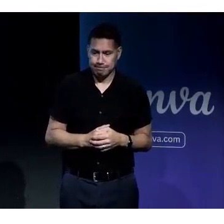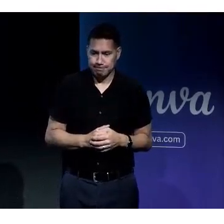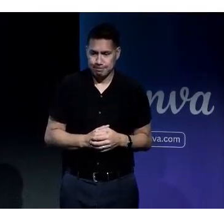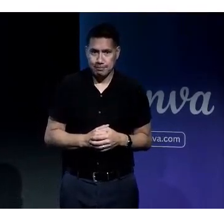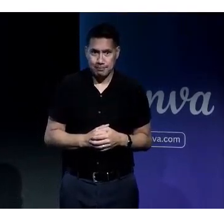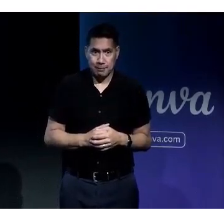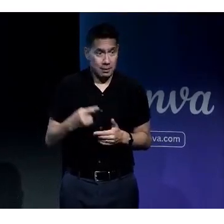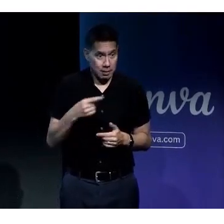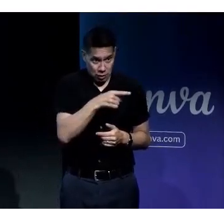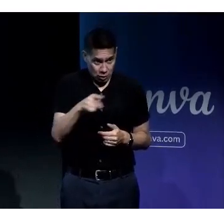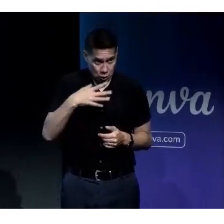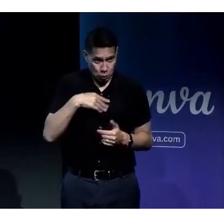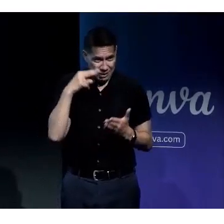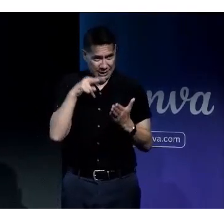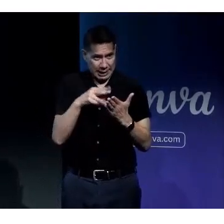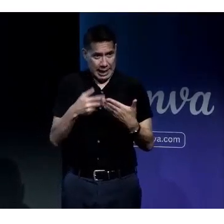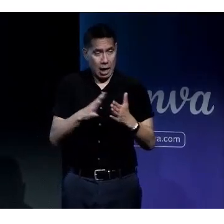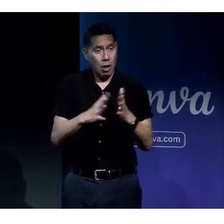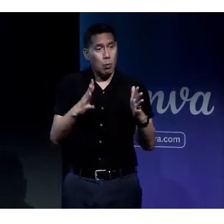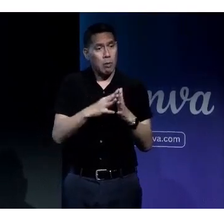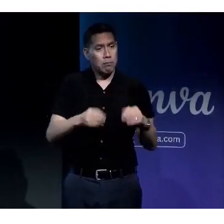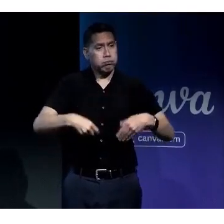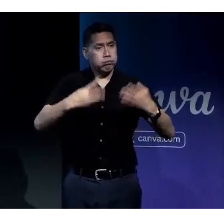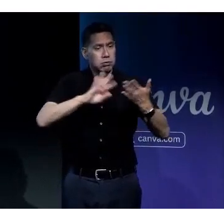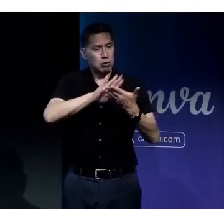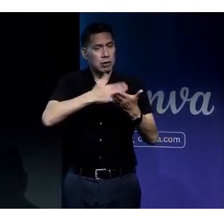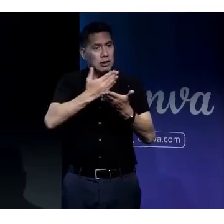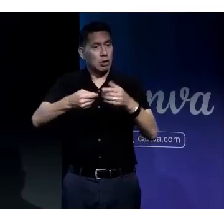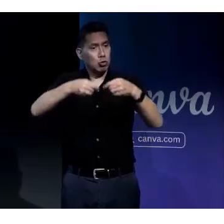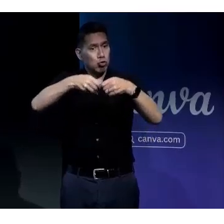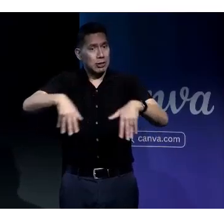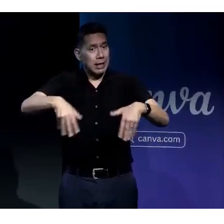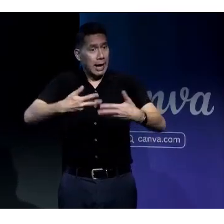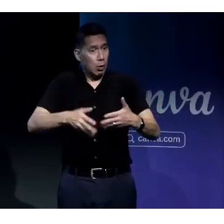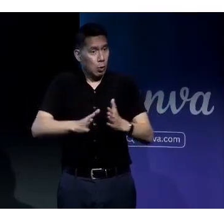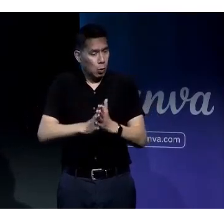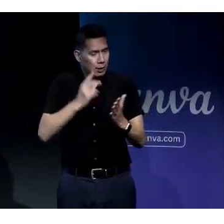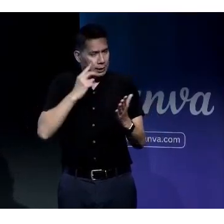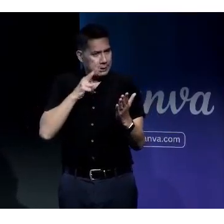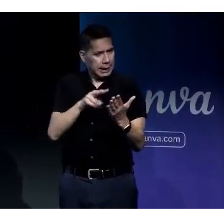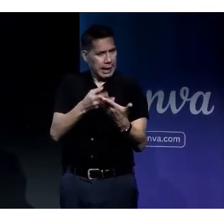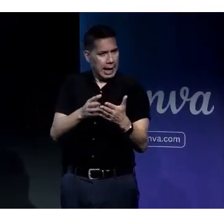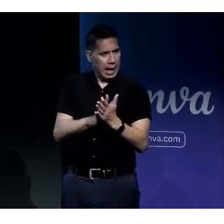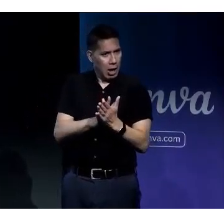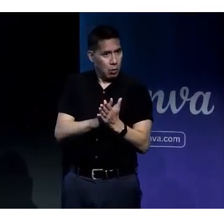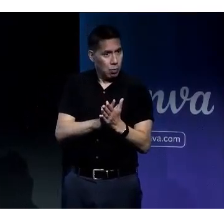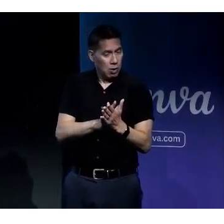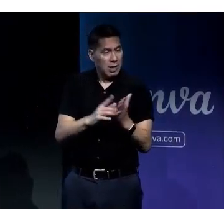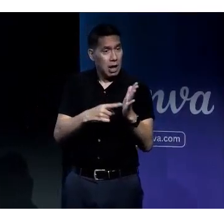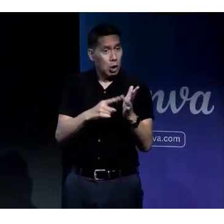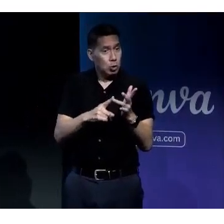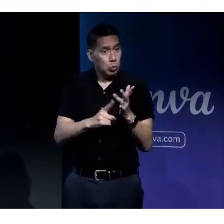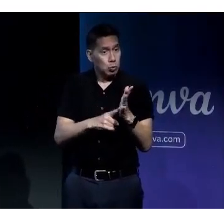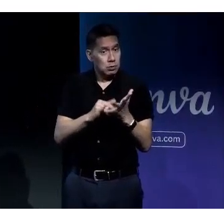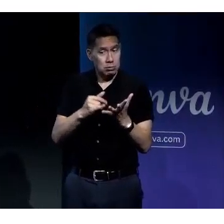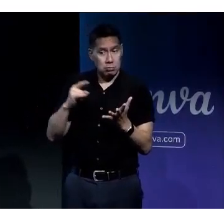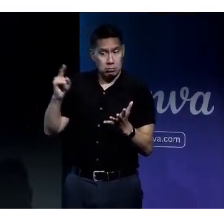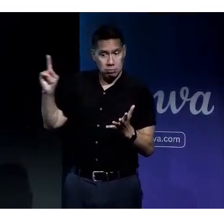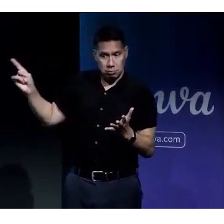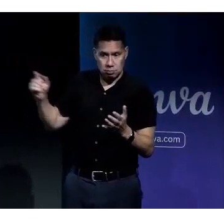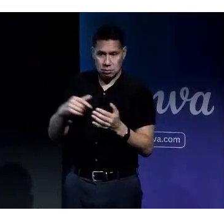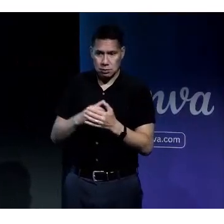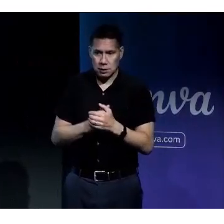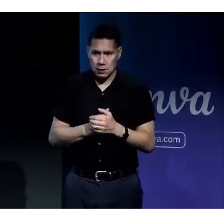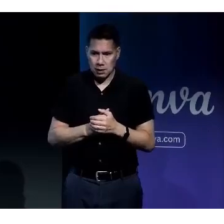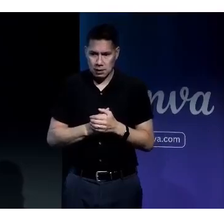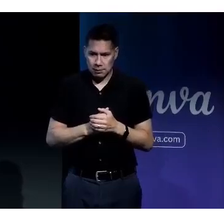If you ever want to see how a website gets translated into a tree, we can view a version of that in our DevTools. This one's in Chrome. The